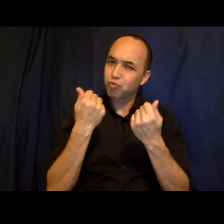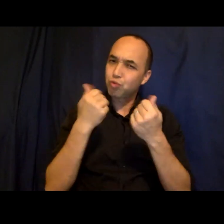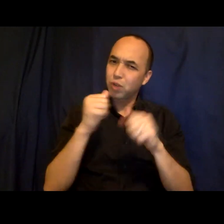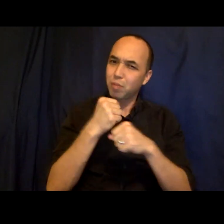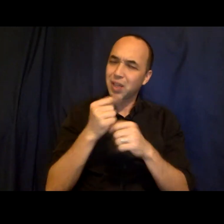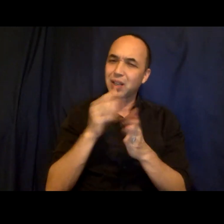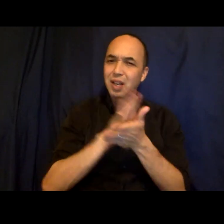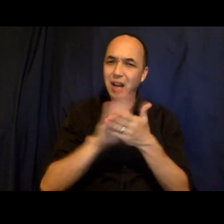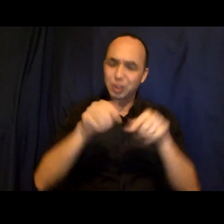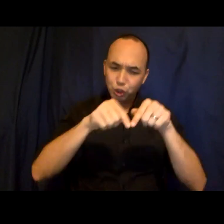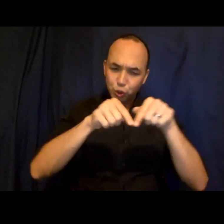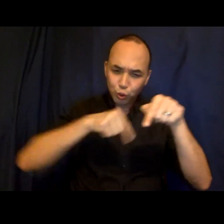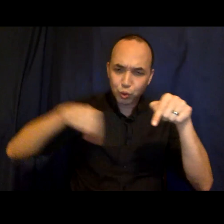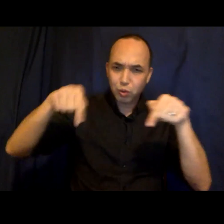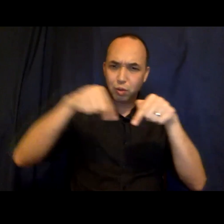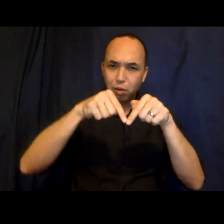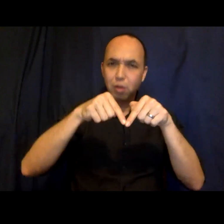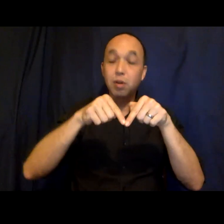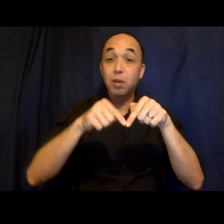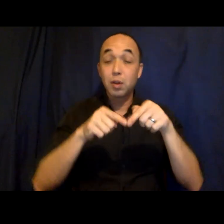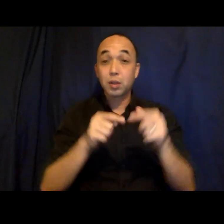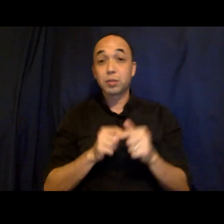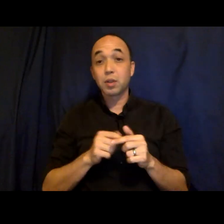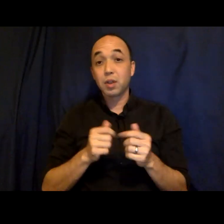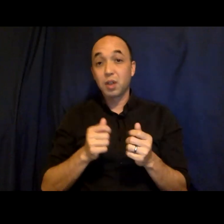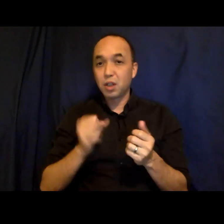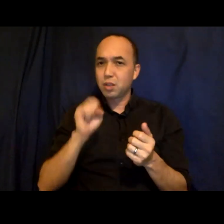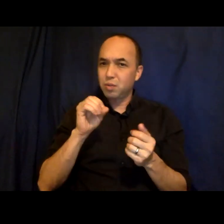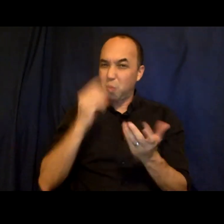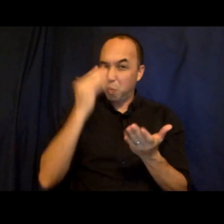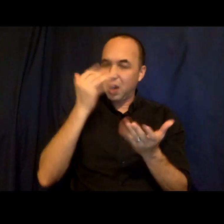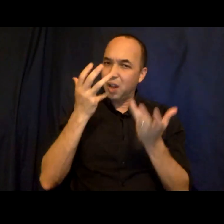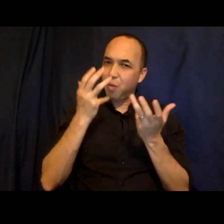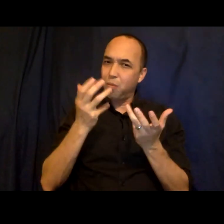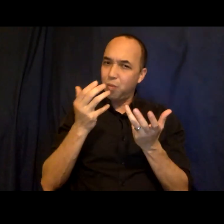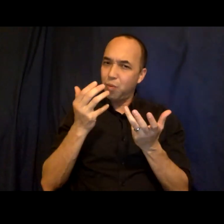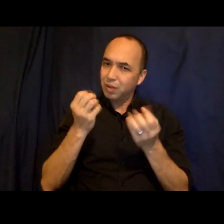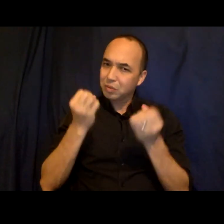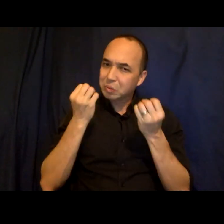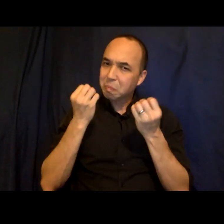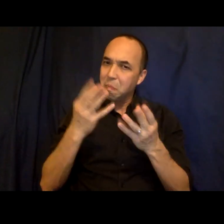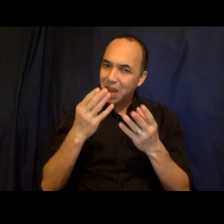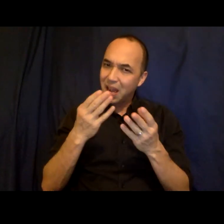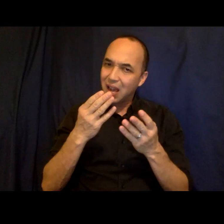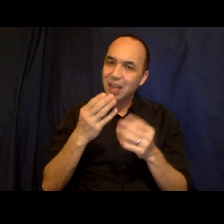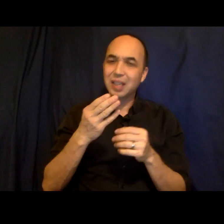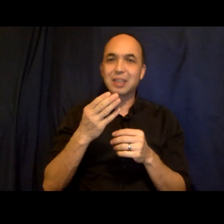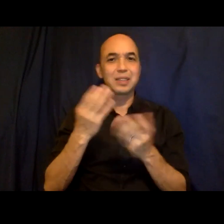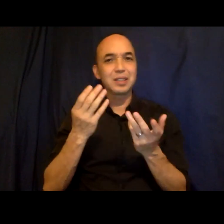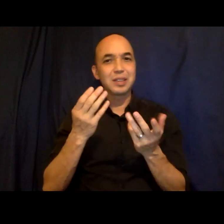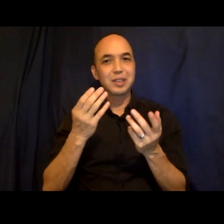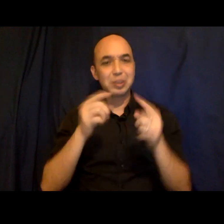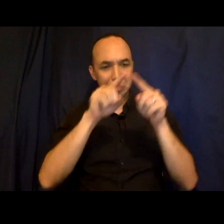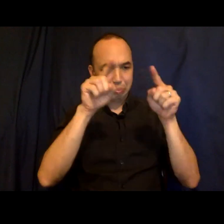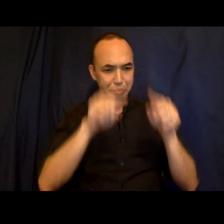can so I can try to squeeze as many coffins out of here as possible. All right, so we got some cracks. I'm not